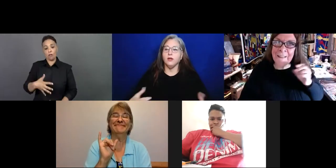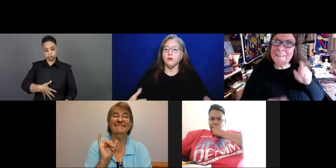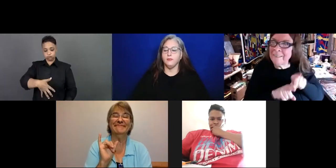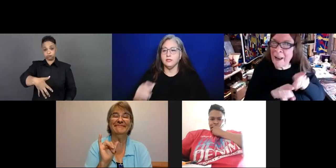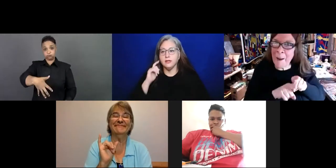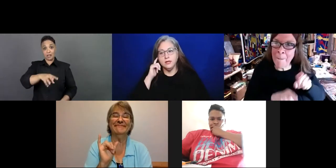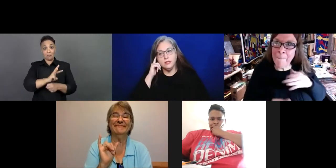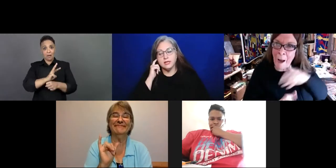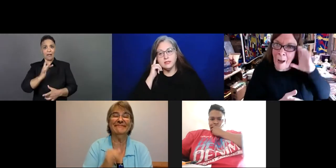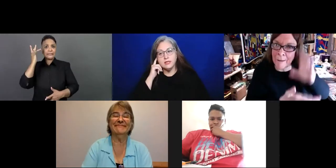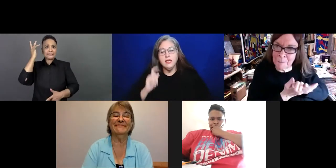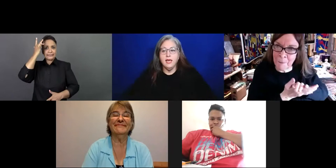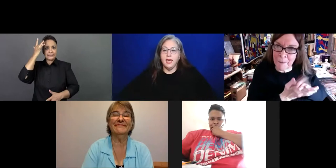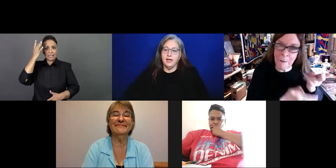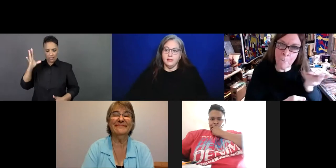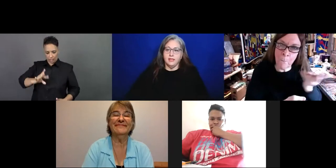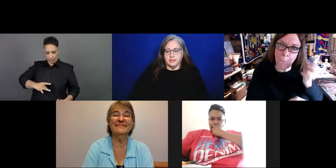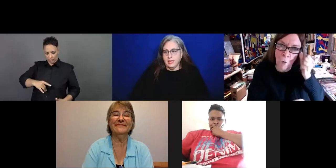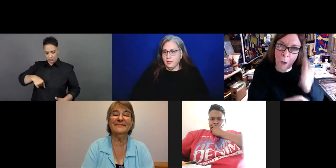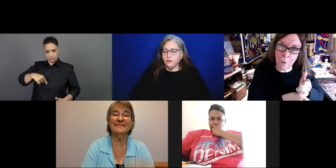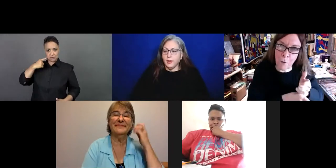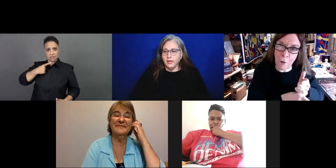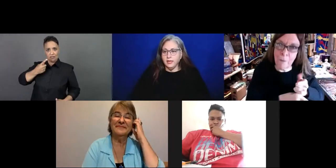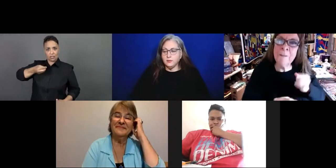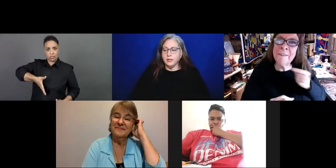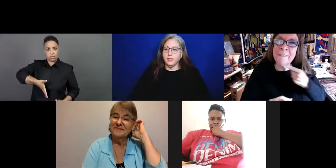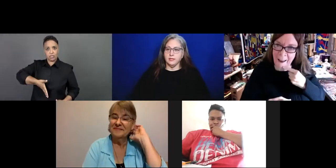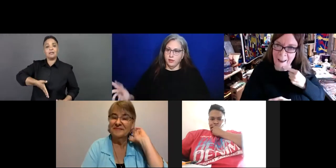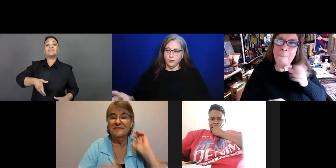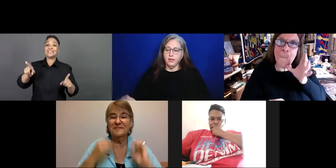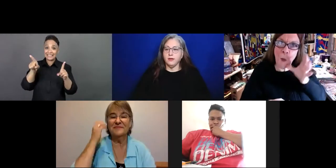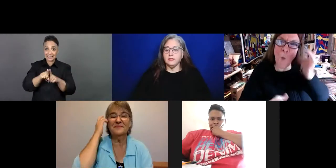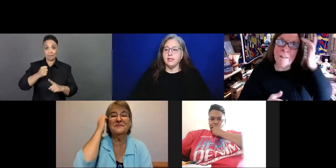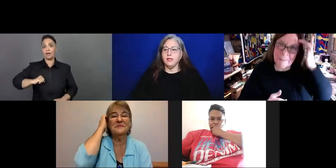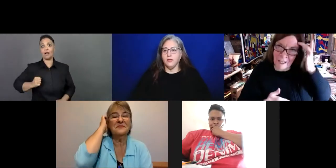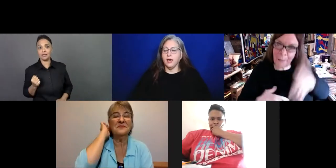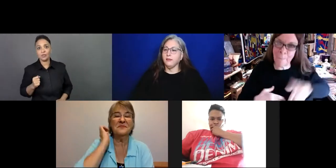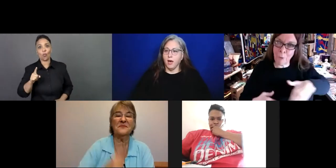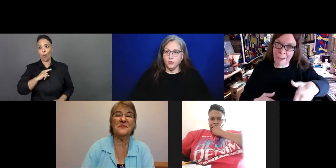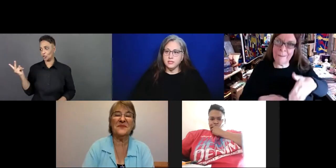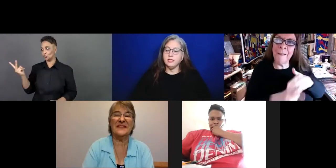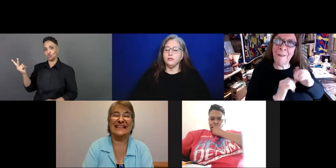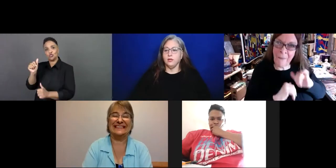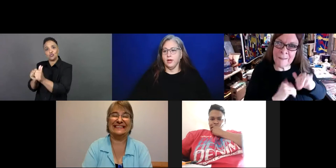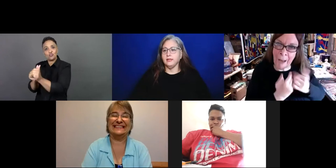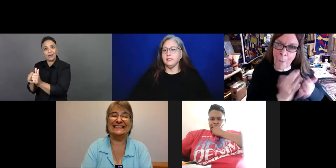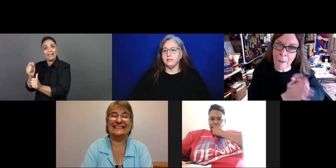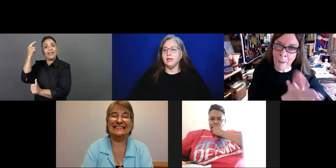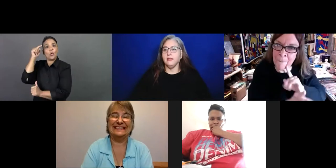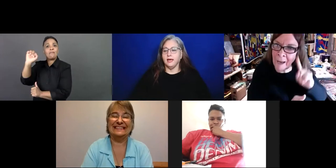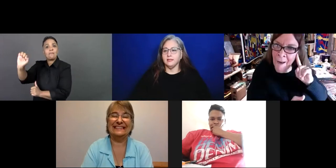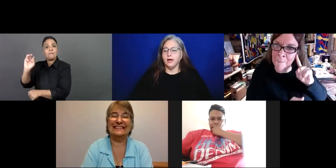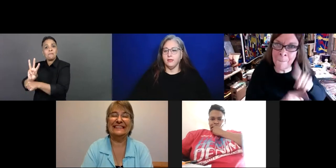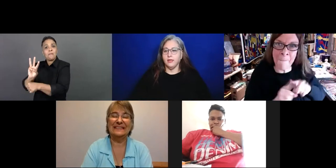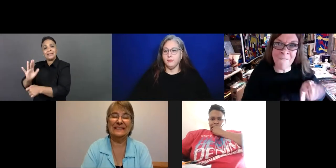they thought it was based on illness. And it's the same thing for my husband, because they're brothers. They thought mom was sick during pregnancy